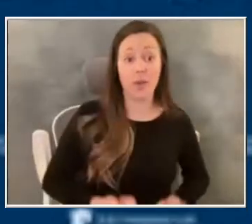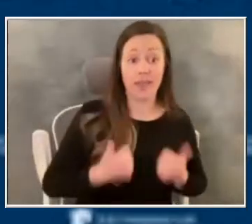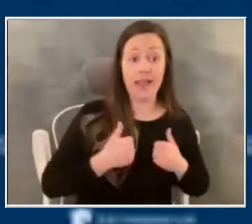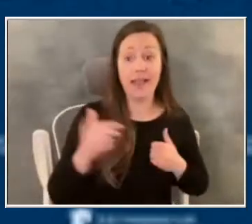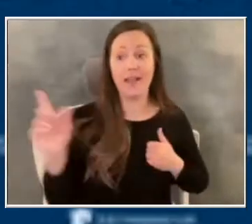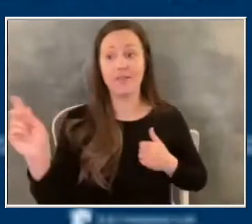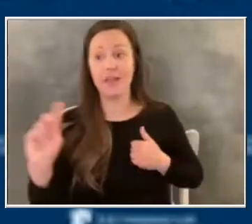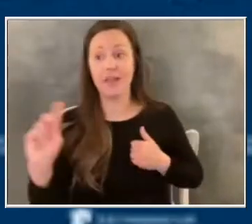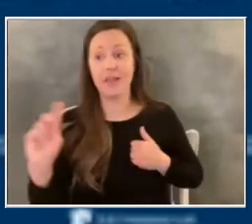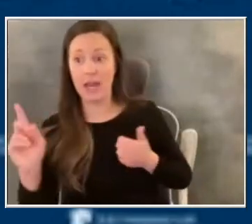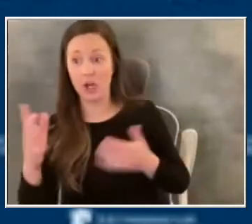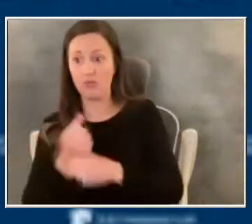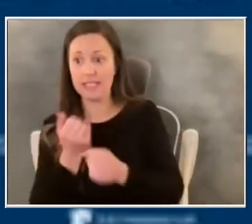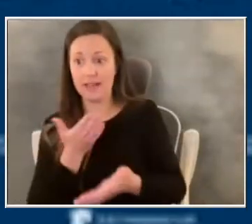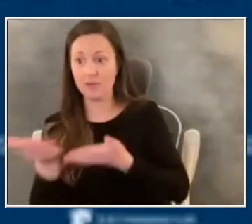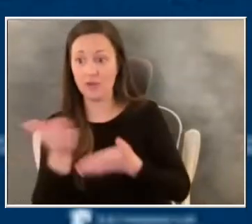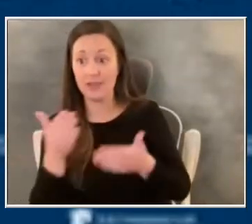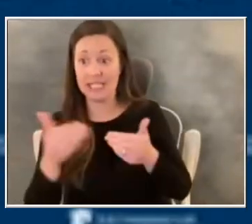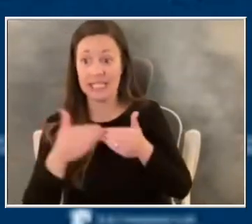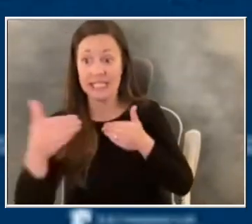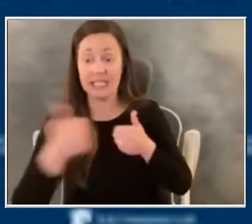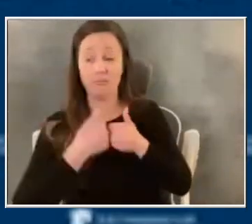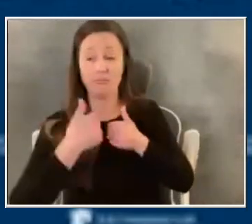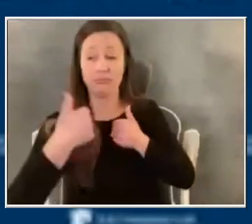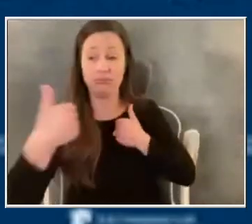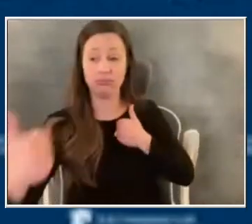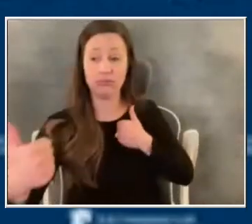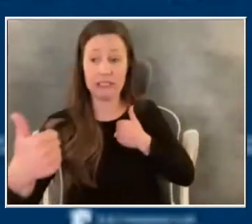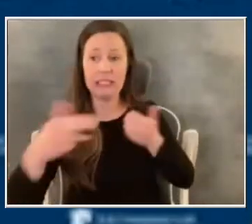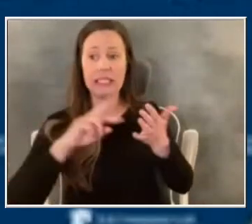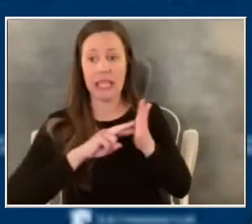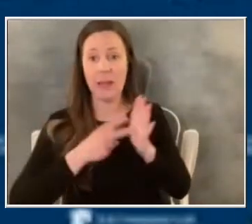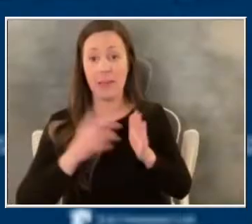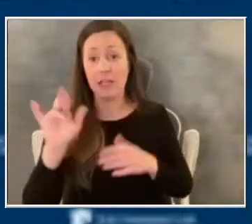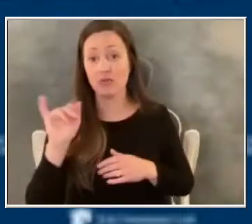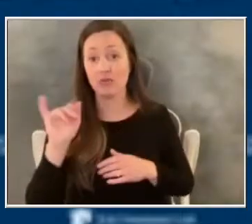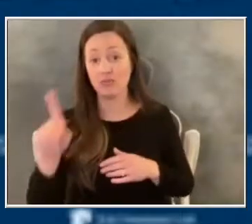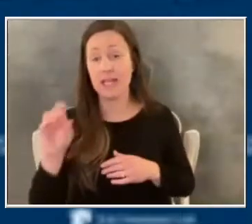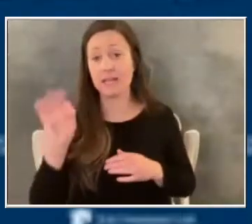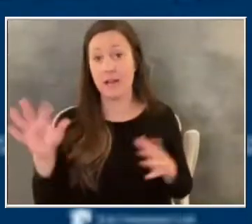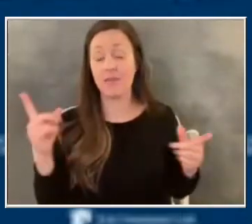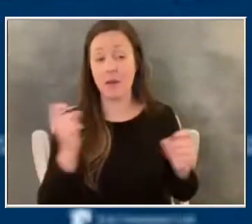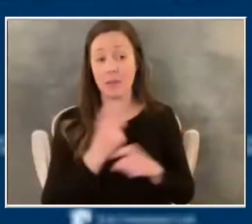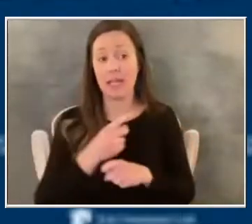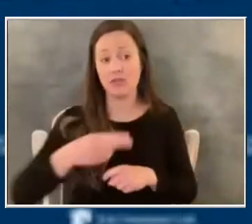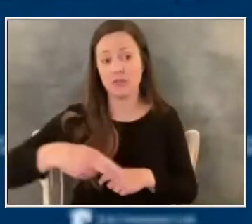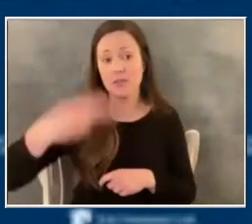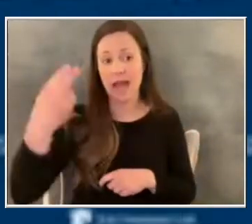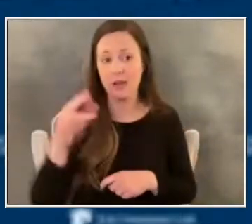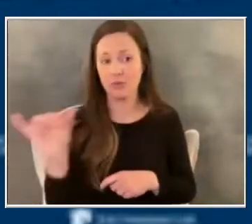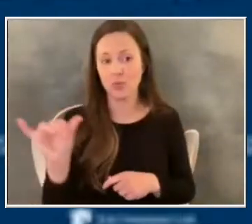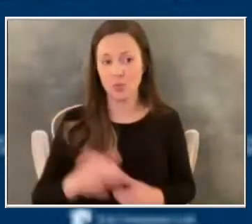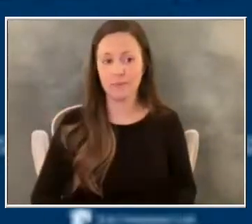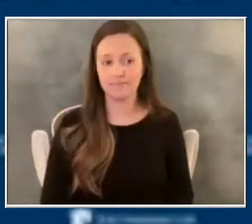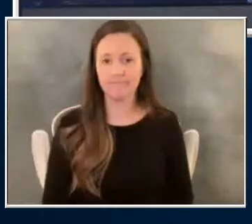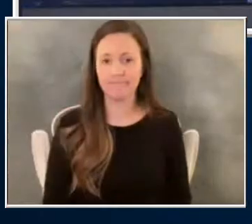the services, with those increasing, then that means the risk of complications go up just